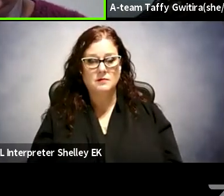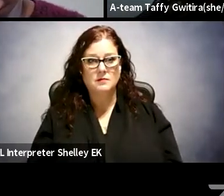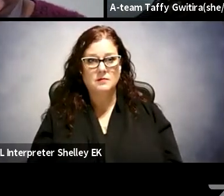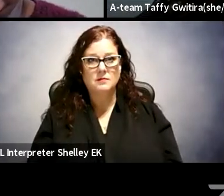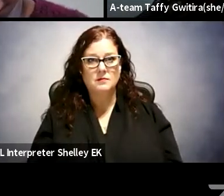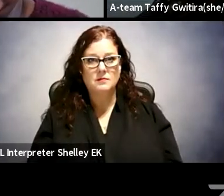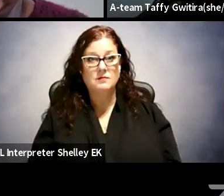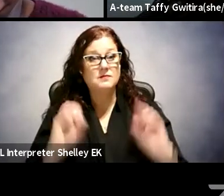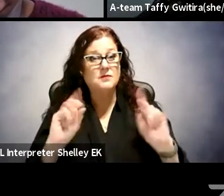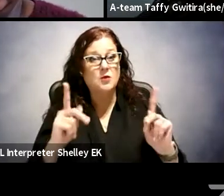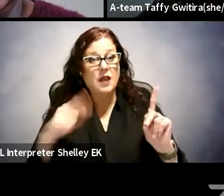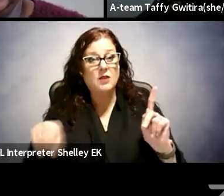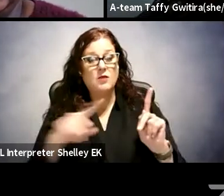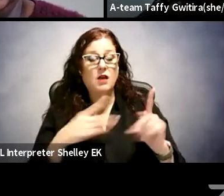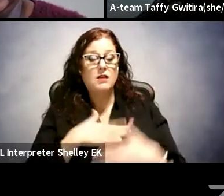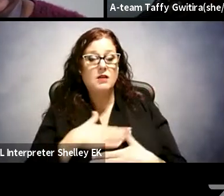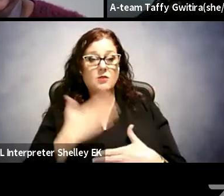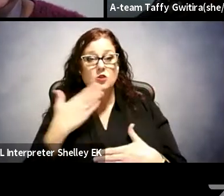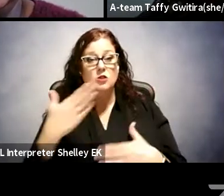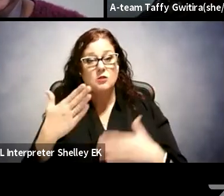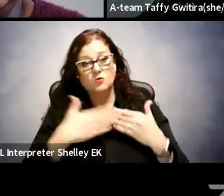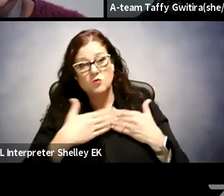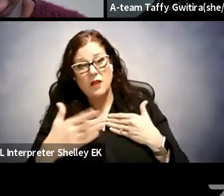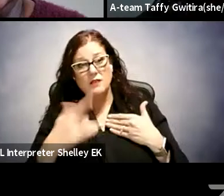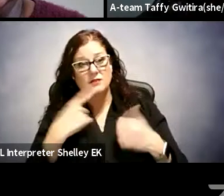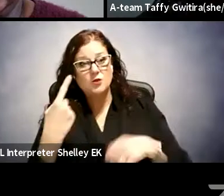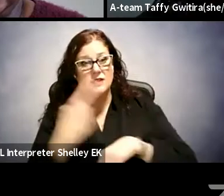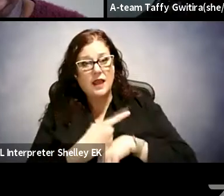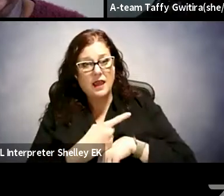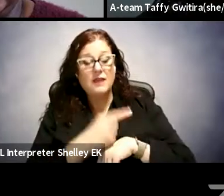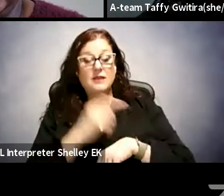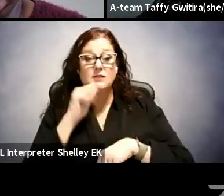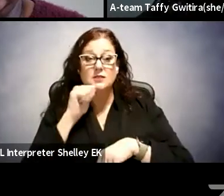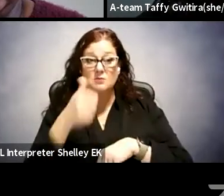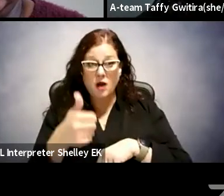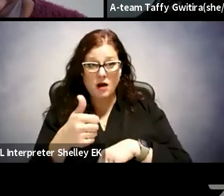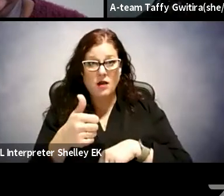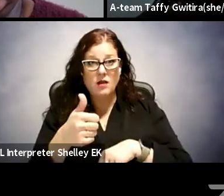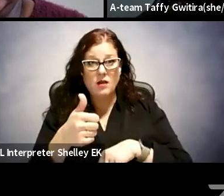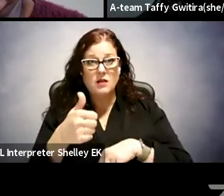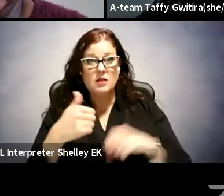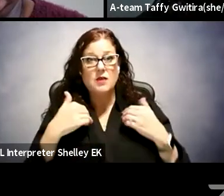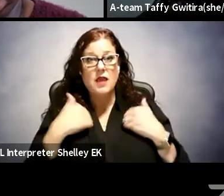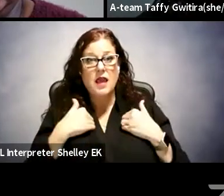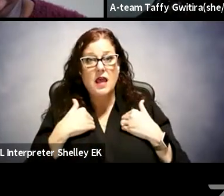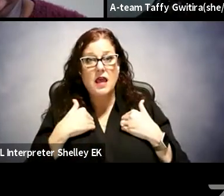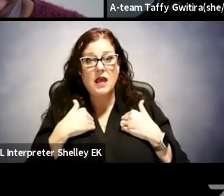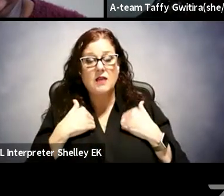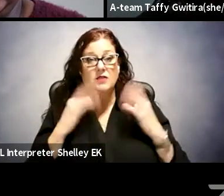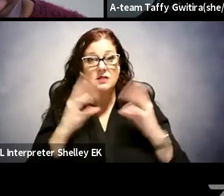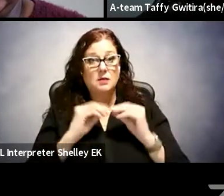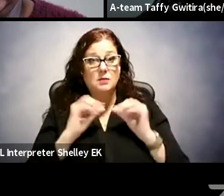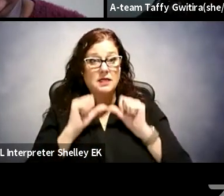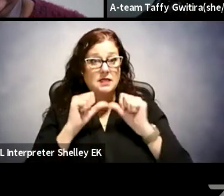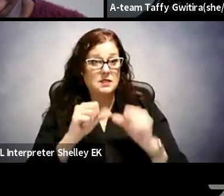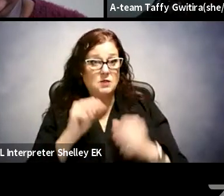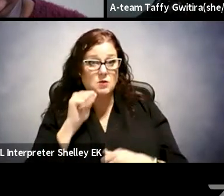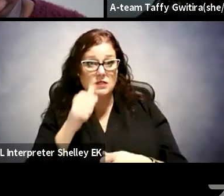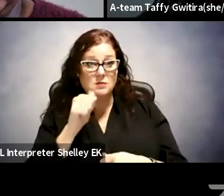All right, y'all have a good rest of your day. Tomorrow we have the summit continues